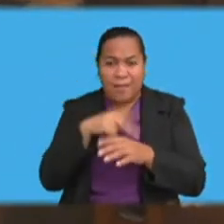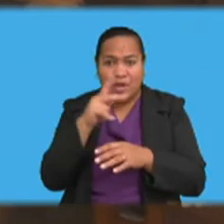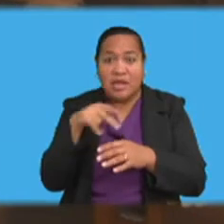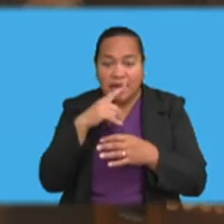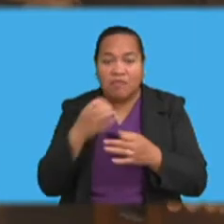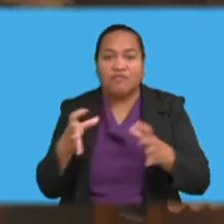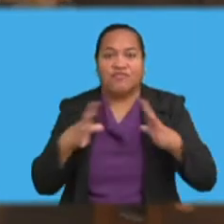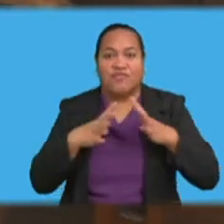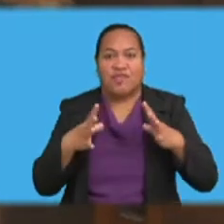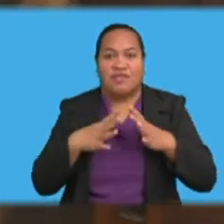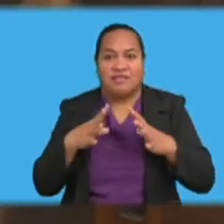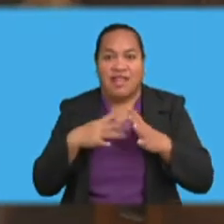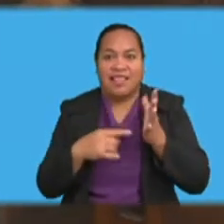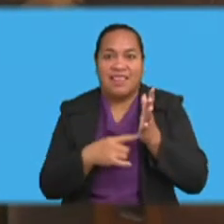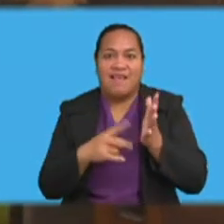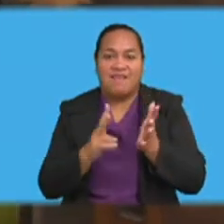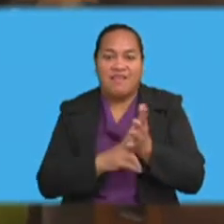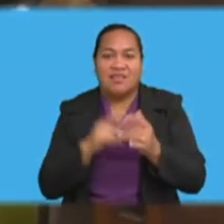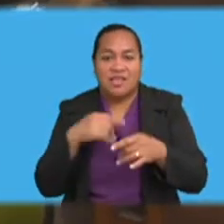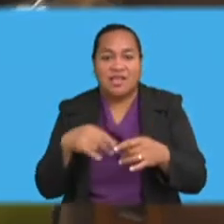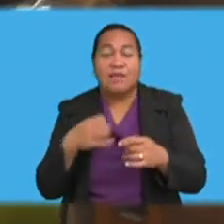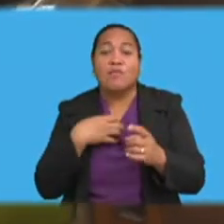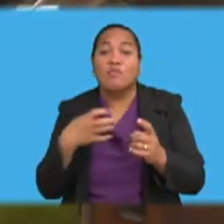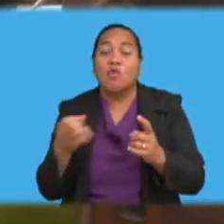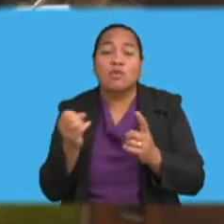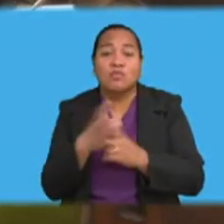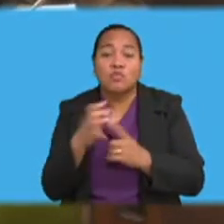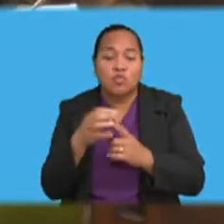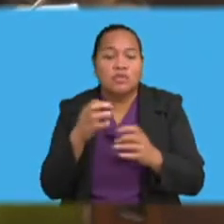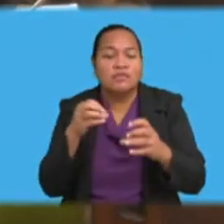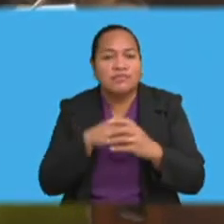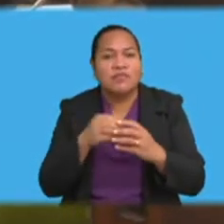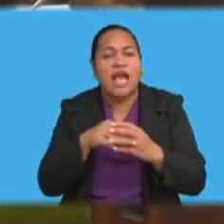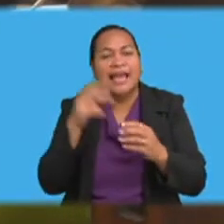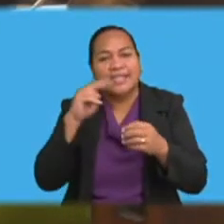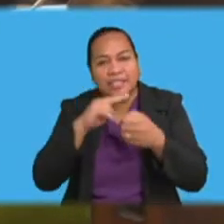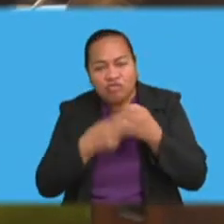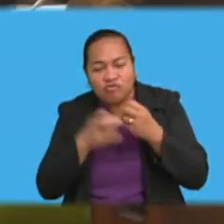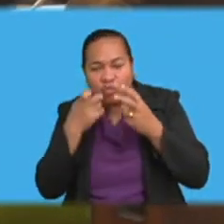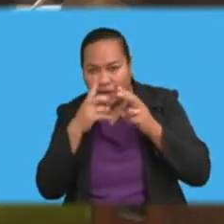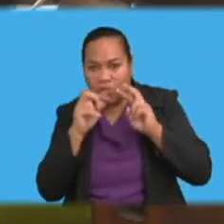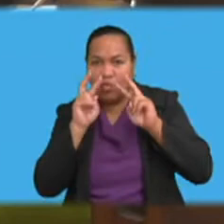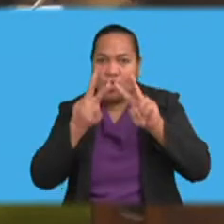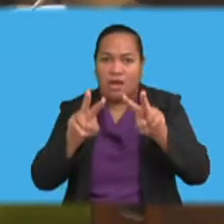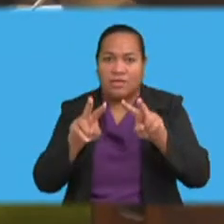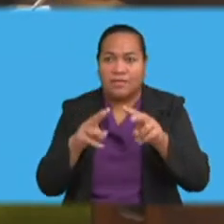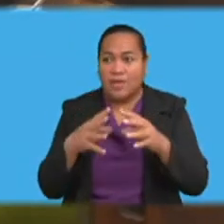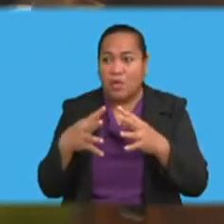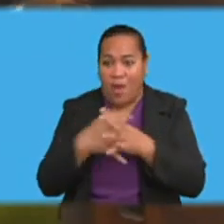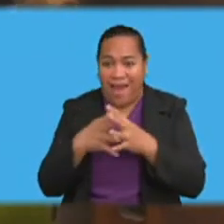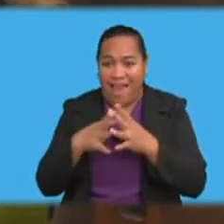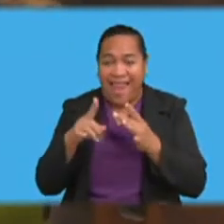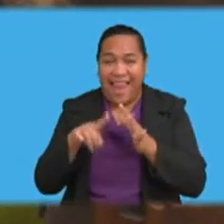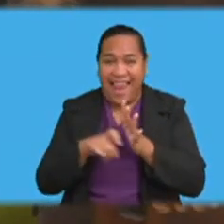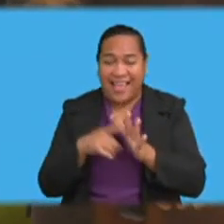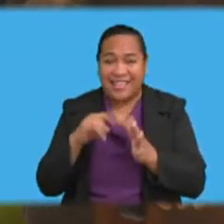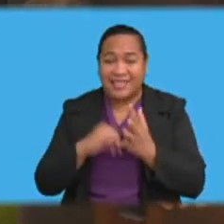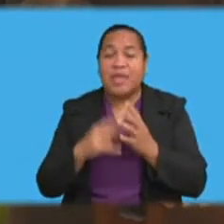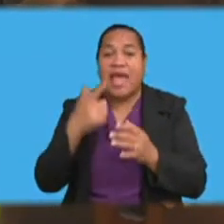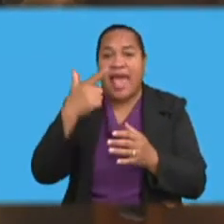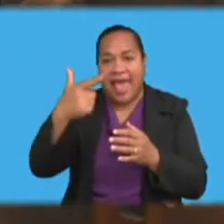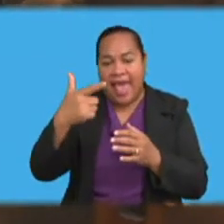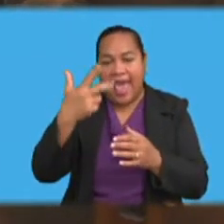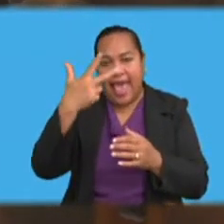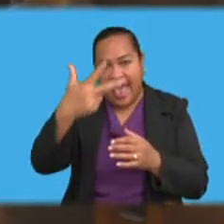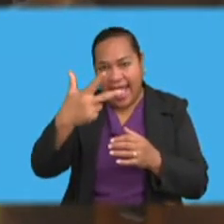television and, more importantly, local content including news. The Aiyaz-Sayed service went live with 8 channels, Madam Speaker, 2 more